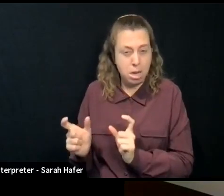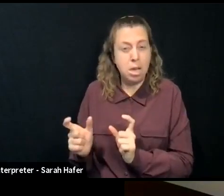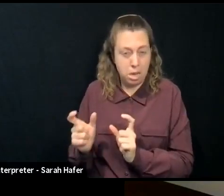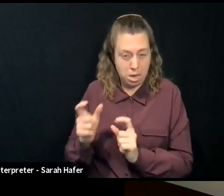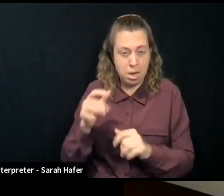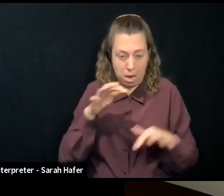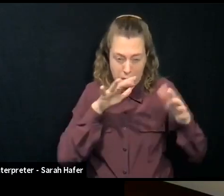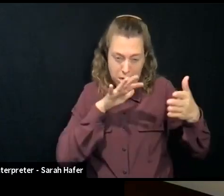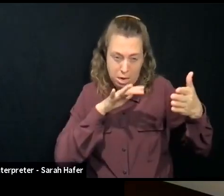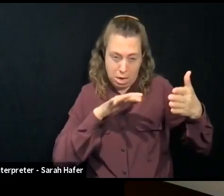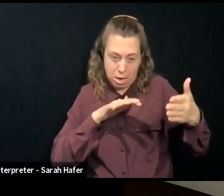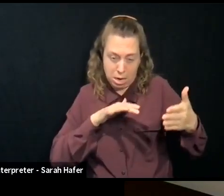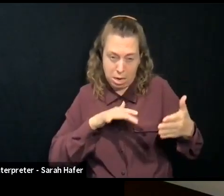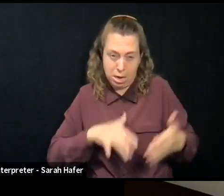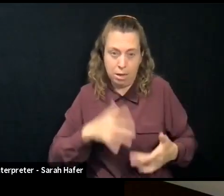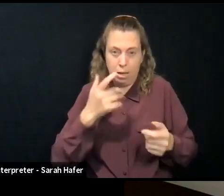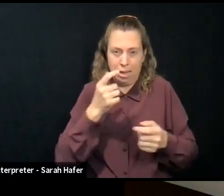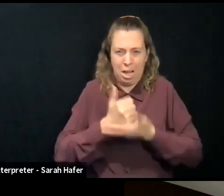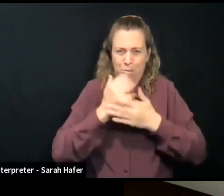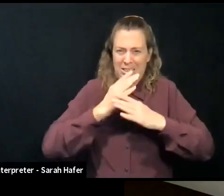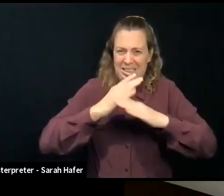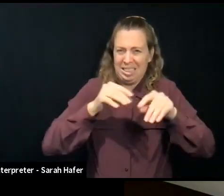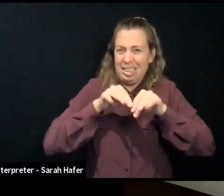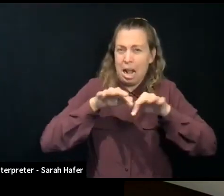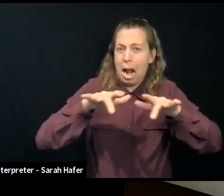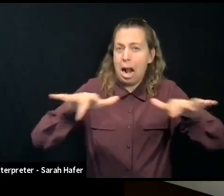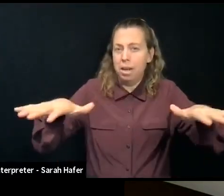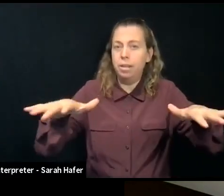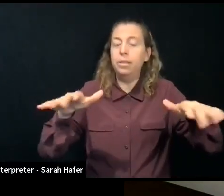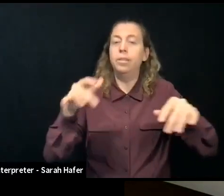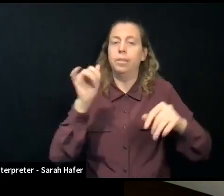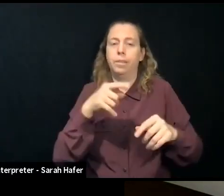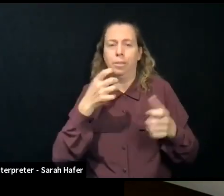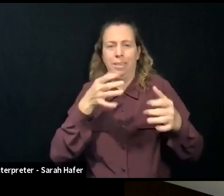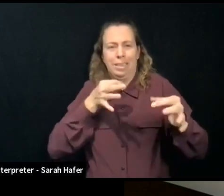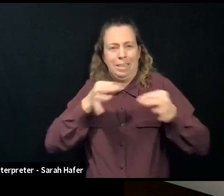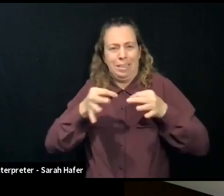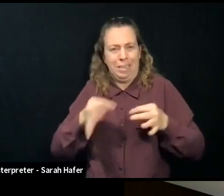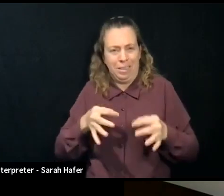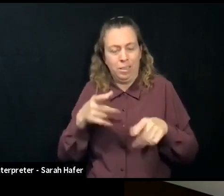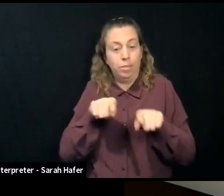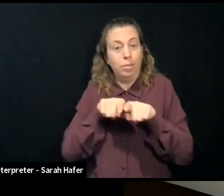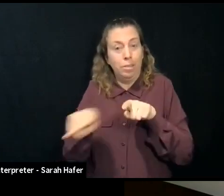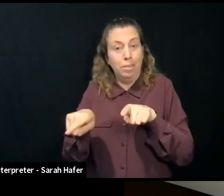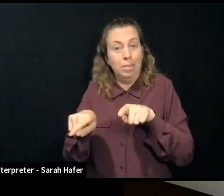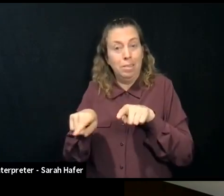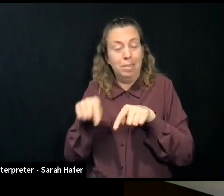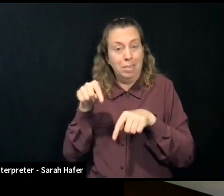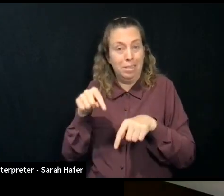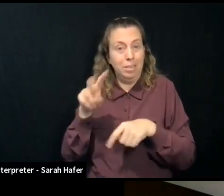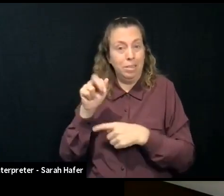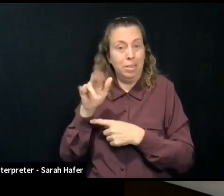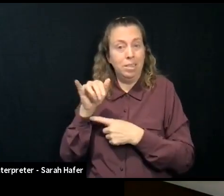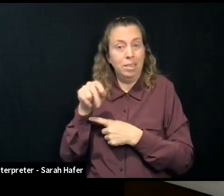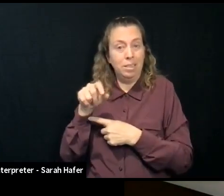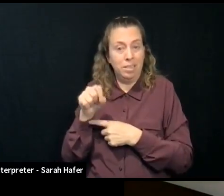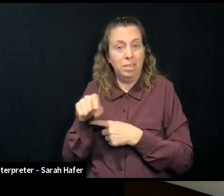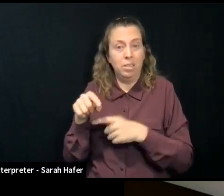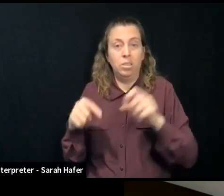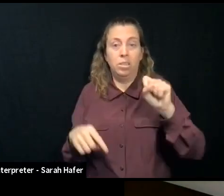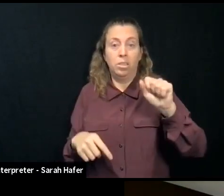offer some definitions about what we mean when we say variants. When referring to SARS-CoV-2 viral variants, a variant is